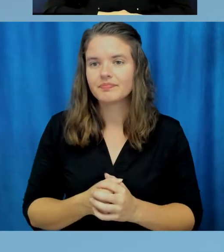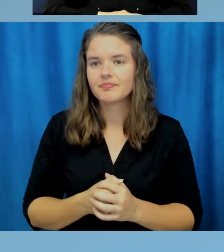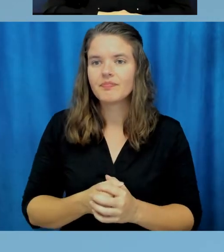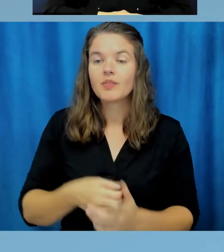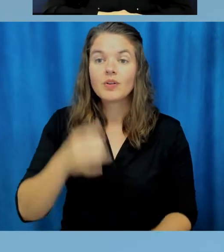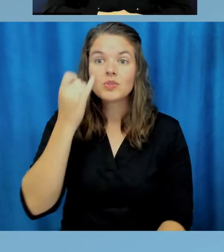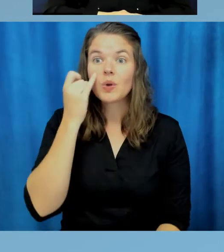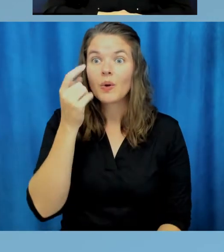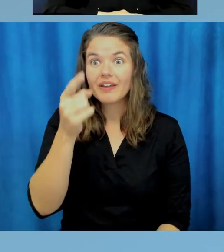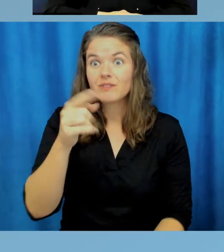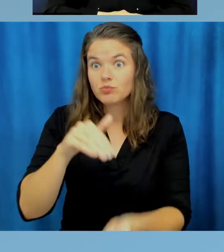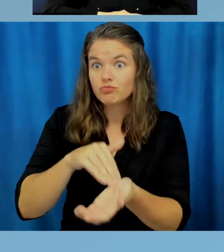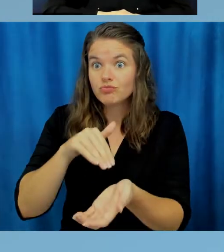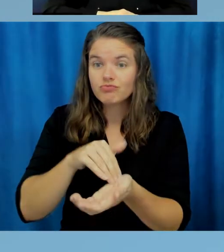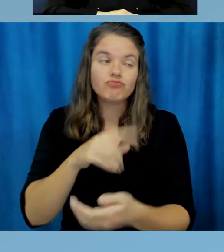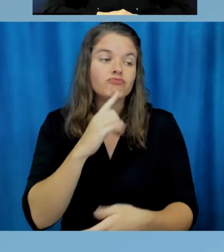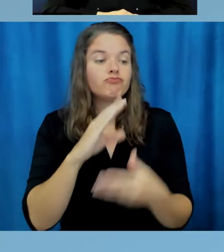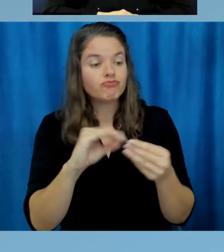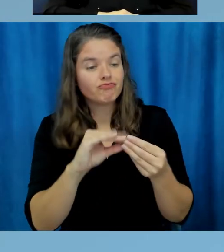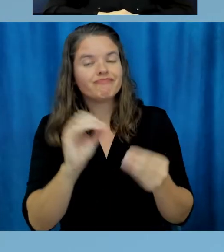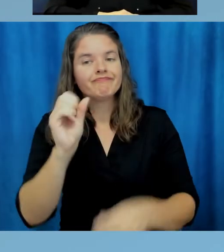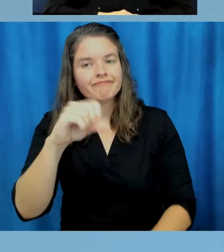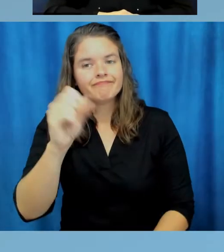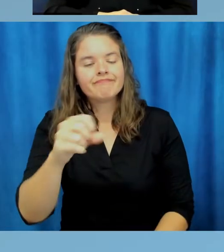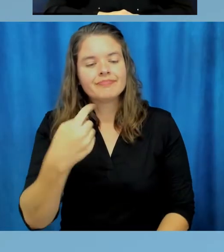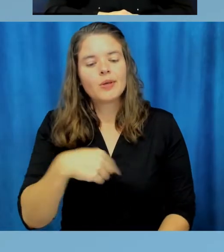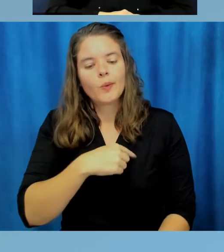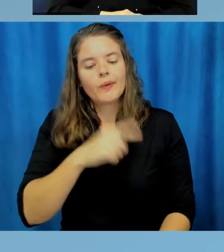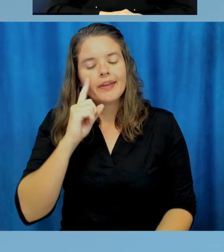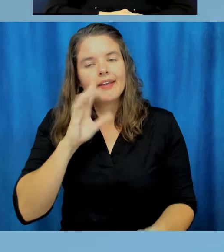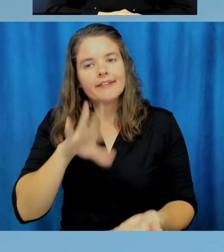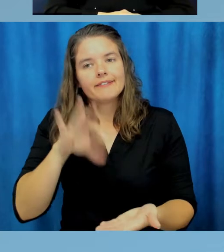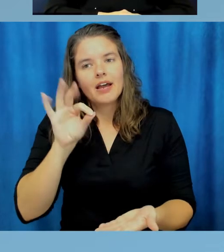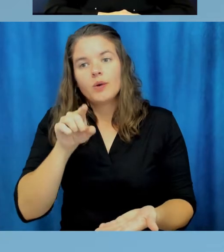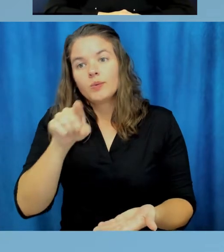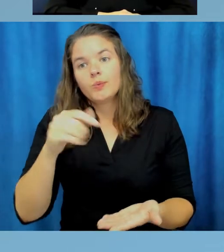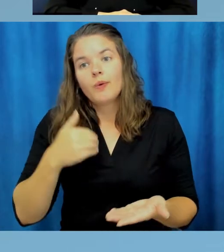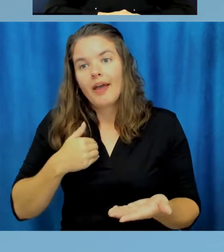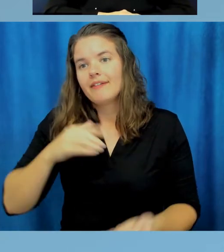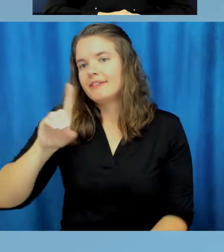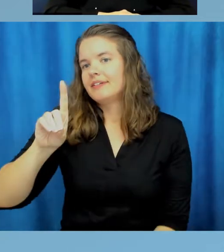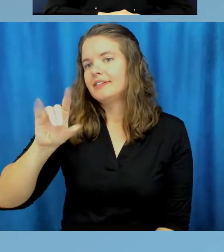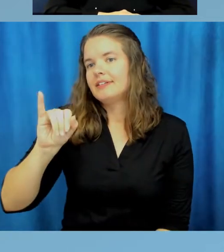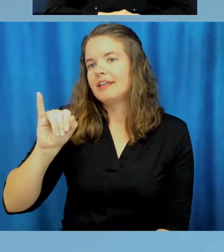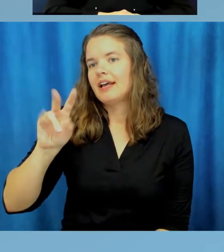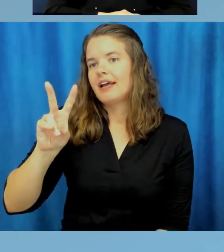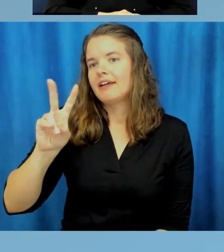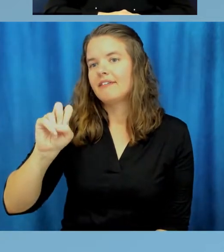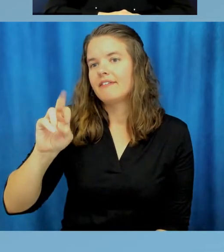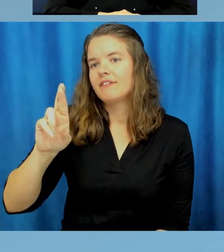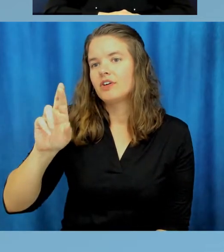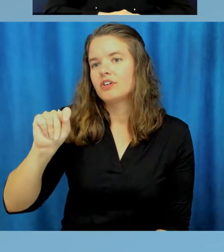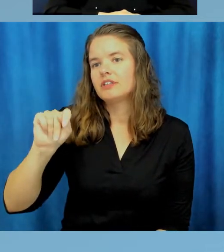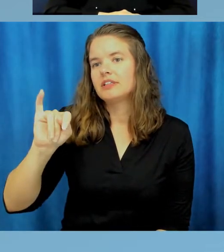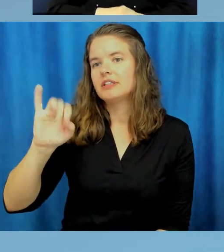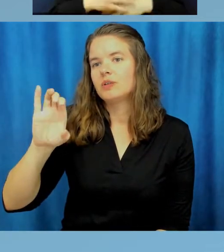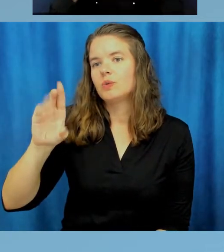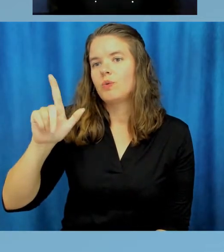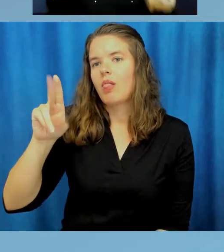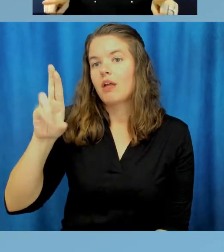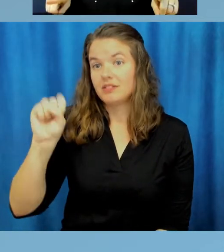if you said something as simple as, yeah, we've come to find that you have diverticulitis. And I signed something